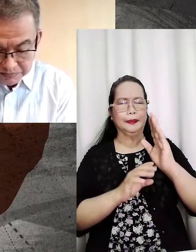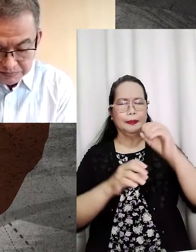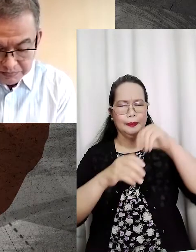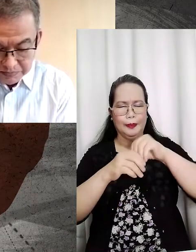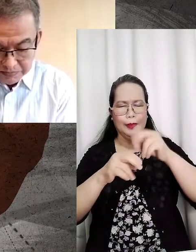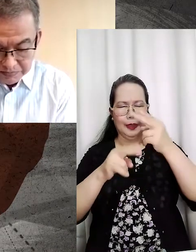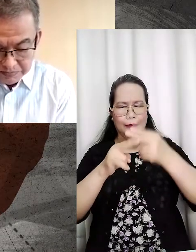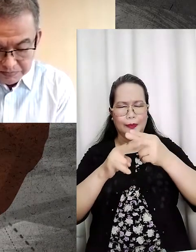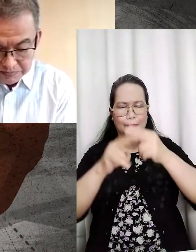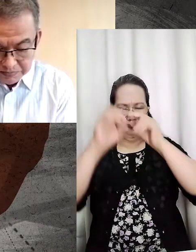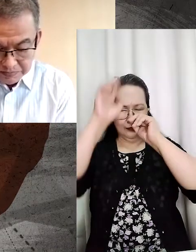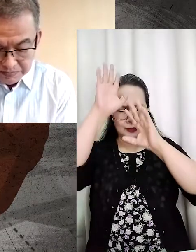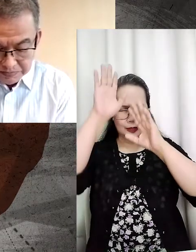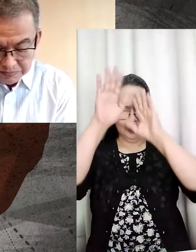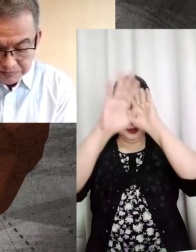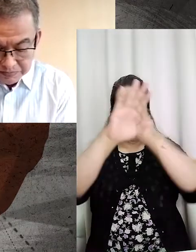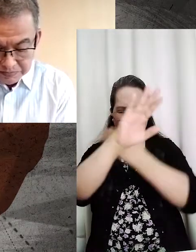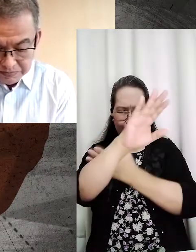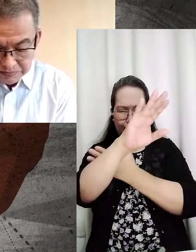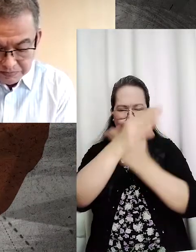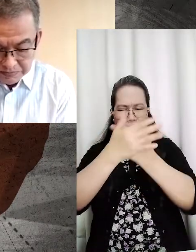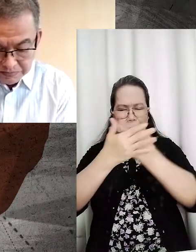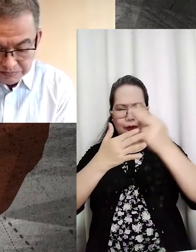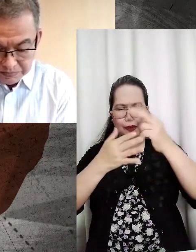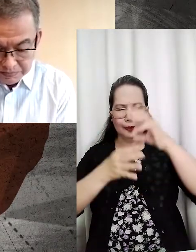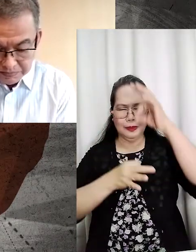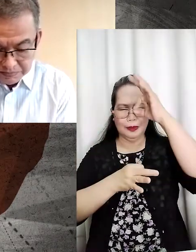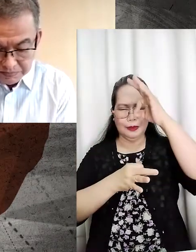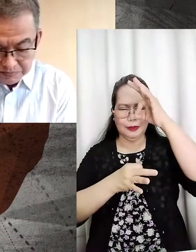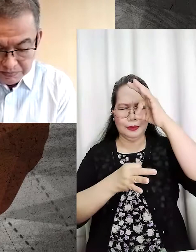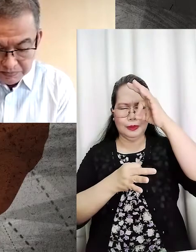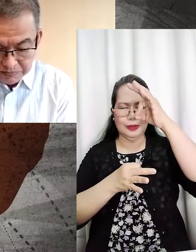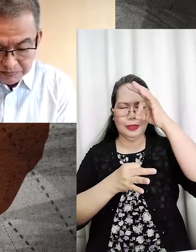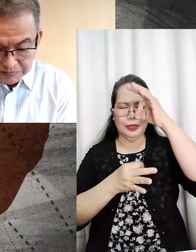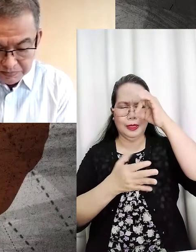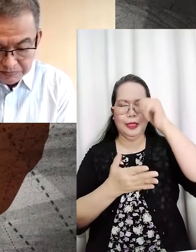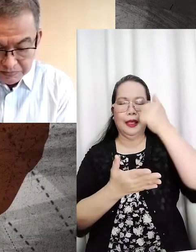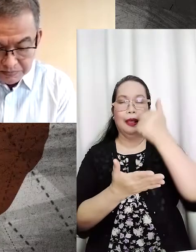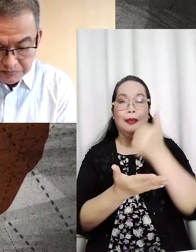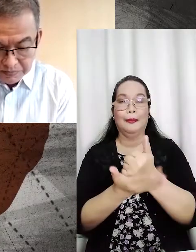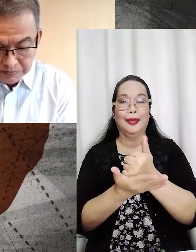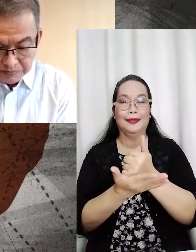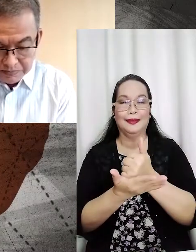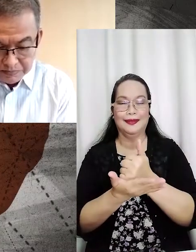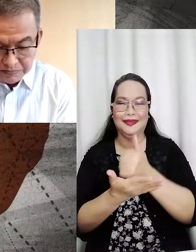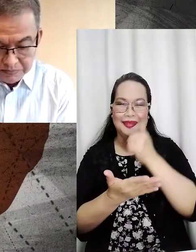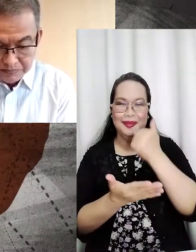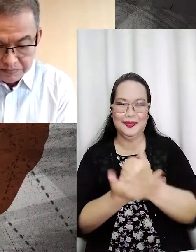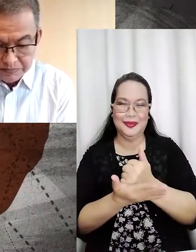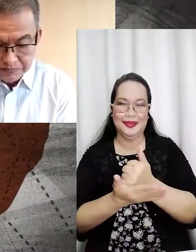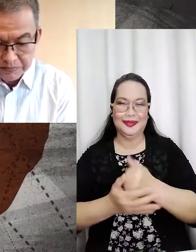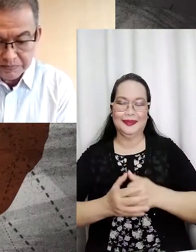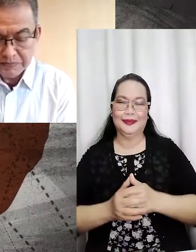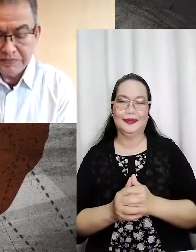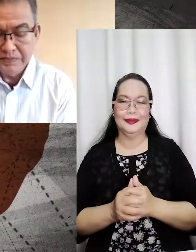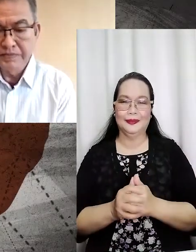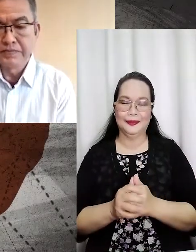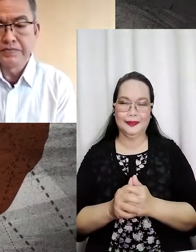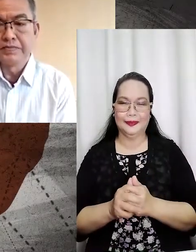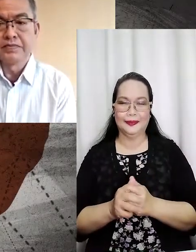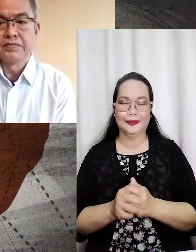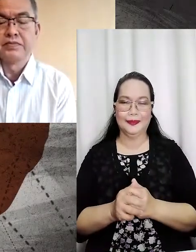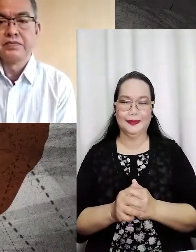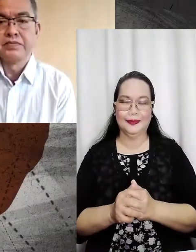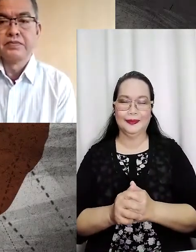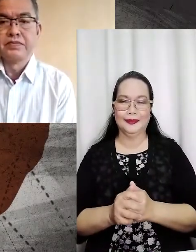In the name of the Father, and of the Son, and of the Holy Spirit. Amen. Amen.